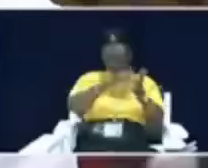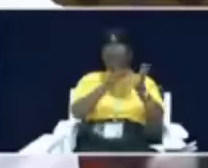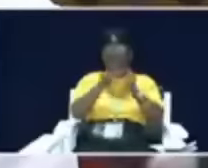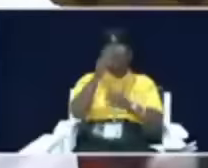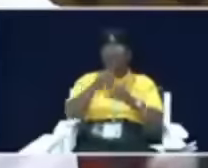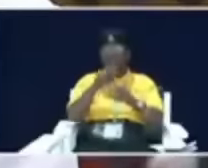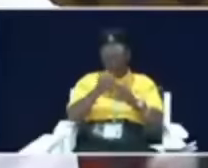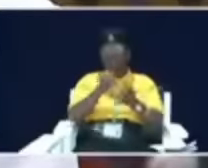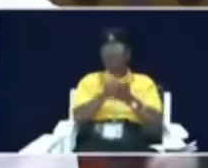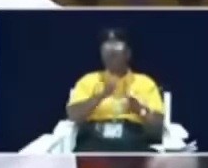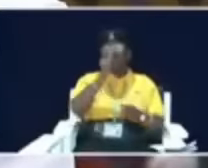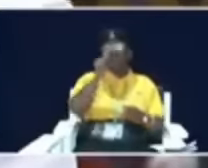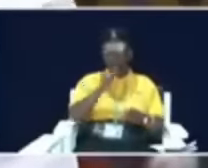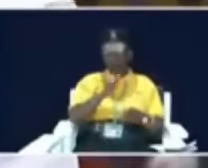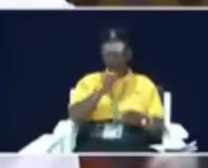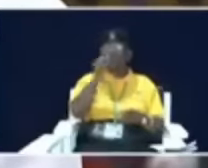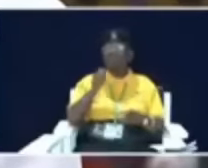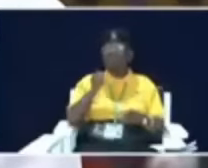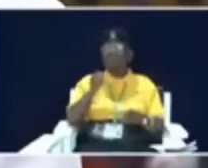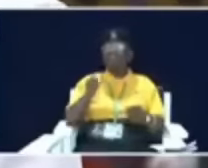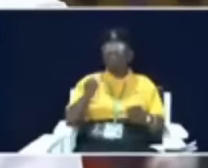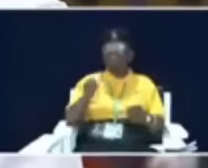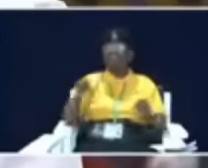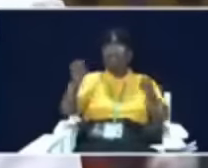I'm not even concerned about Goliath.